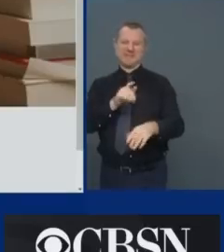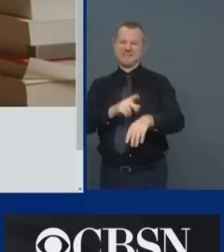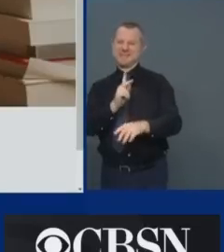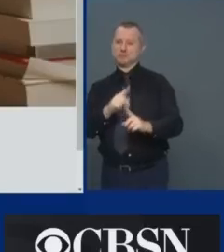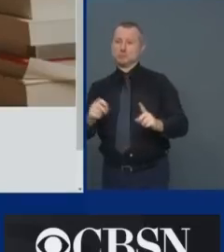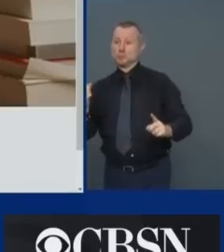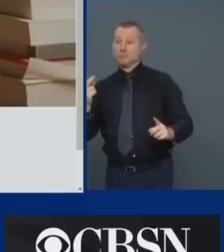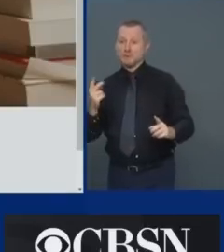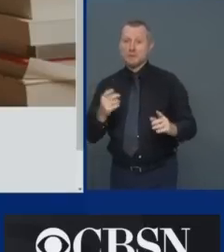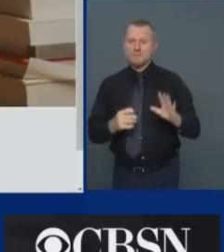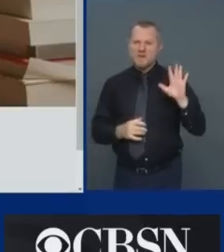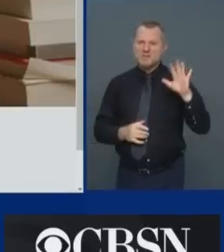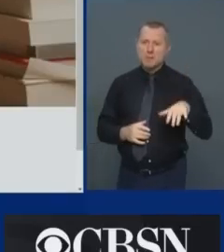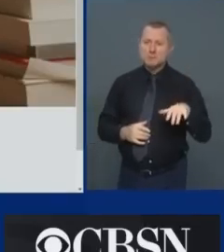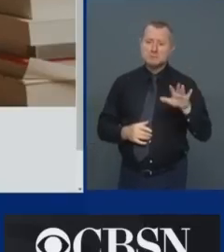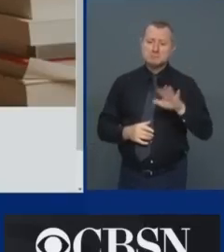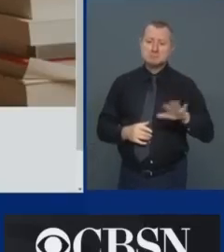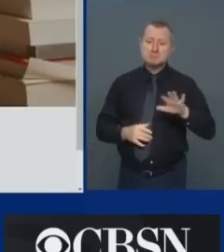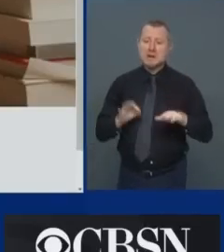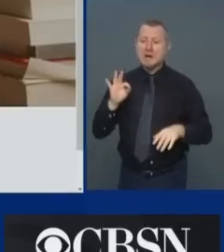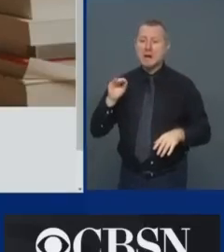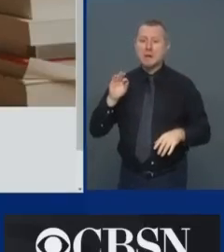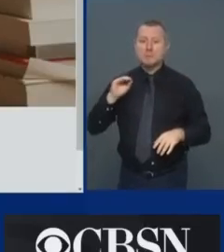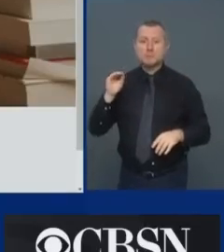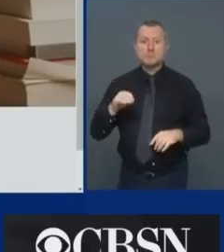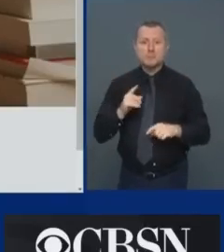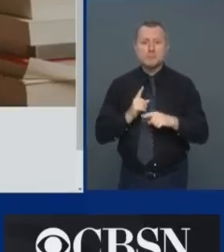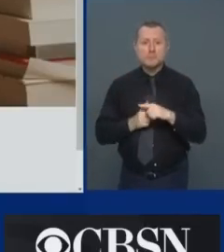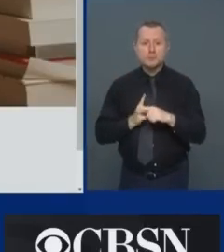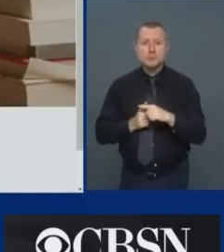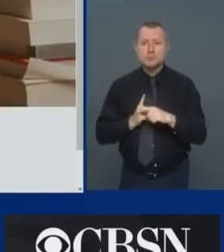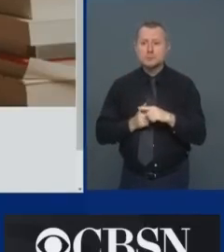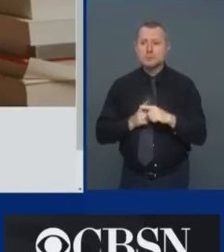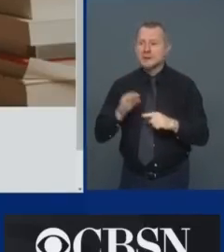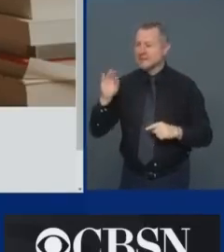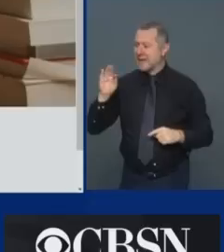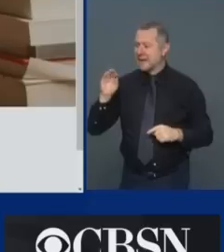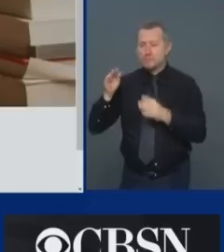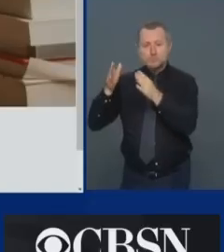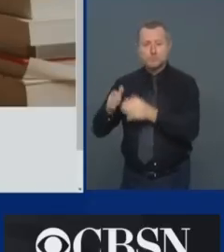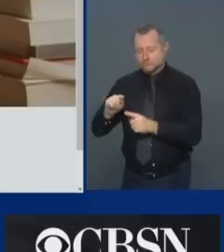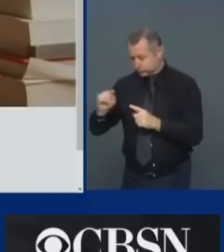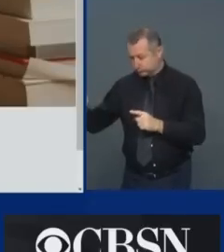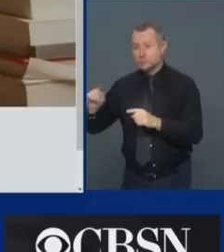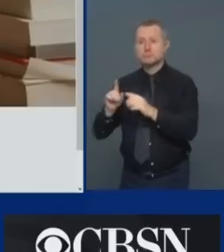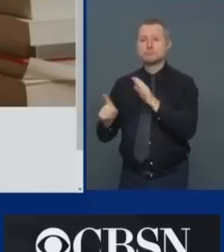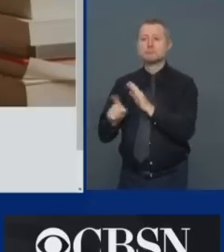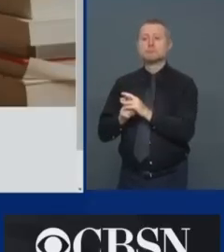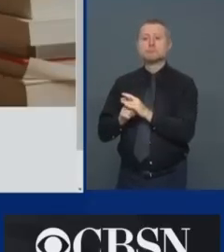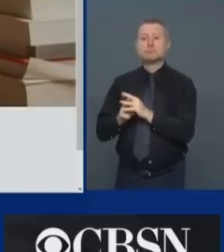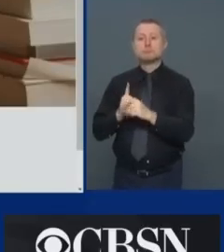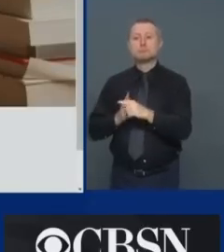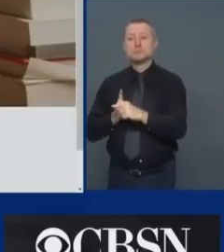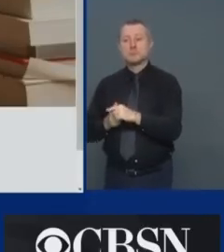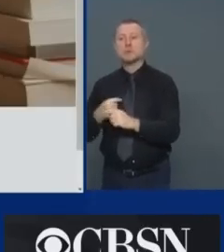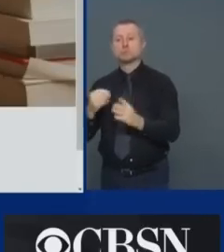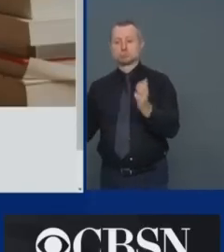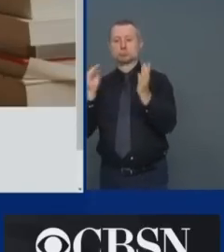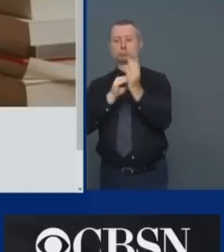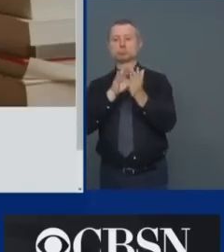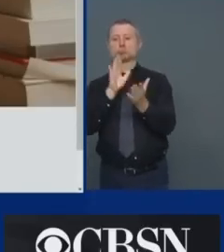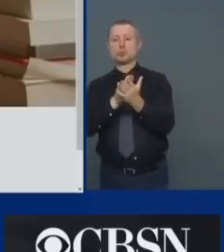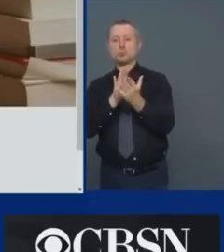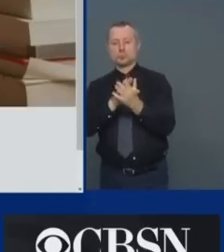positive cases. We have now added that data from the labs to our school report card that matches the address